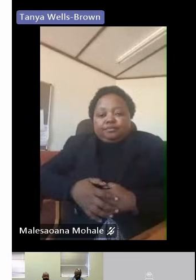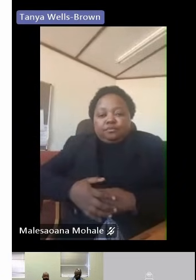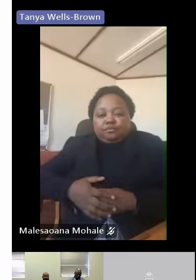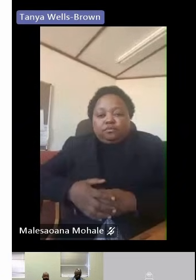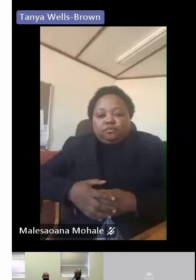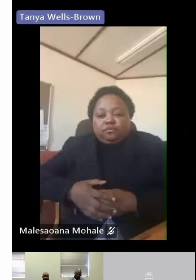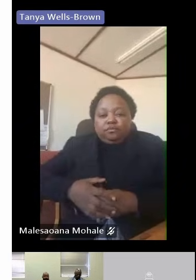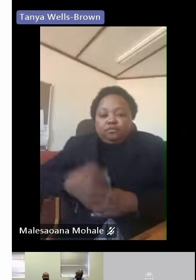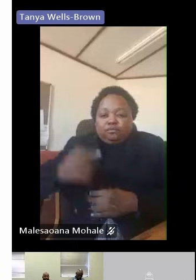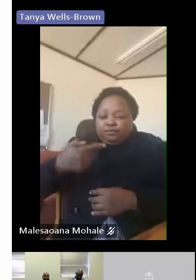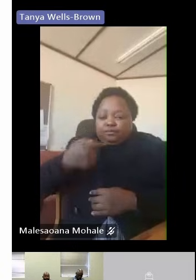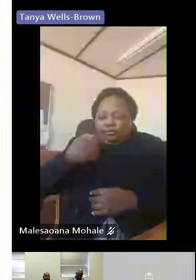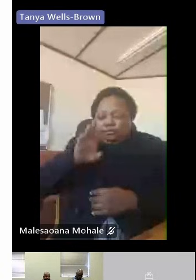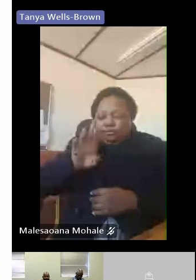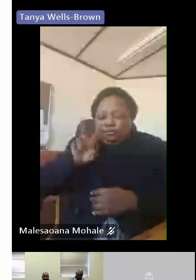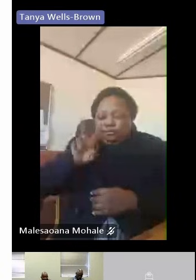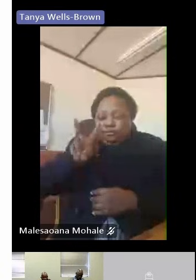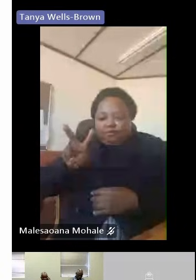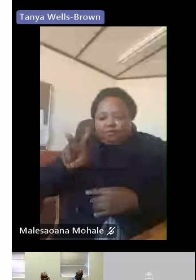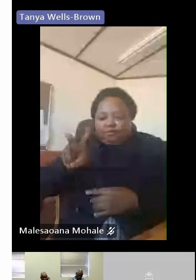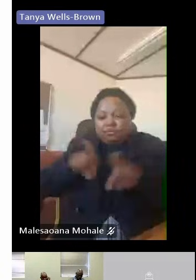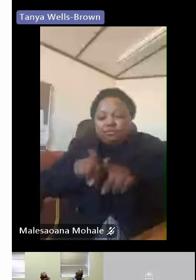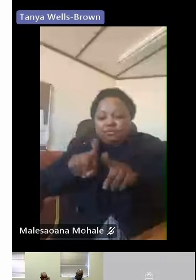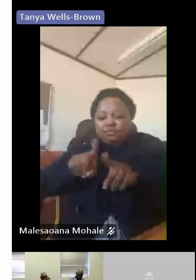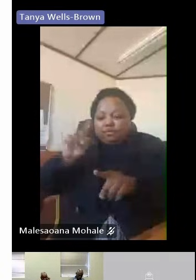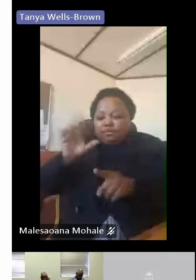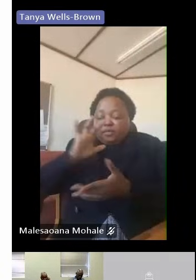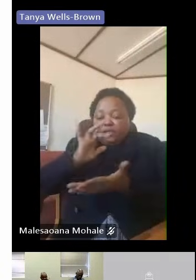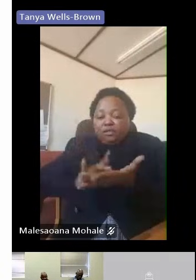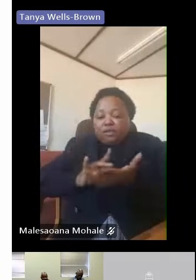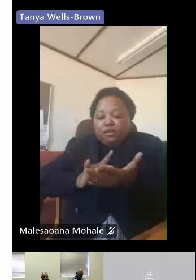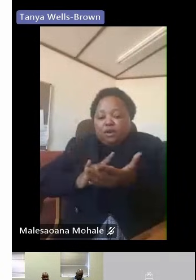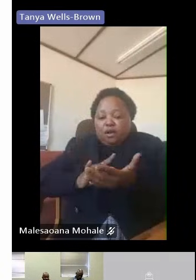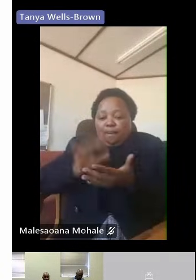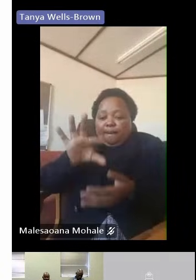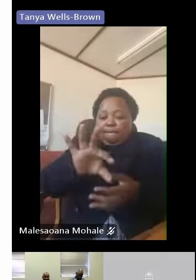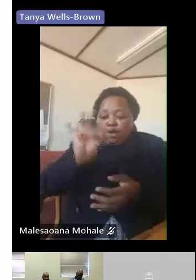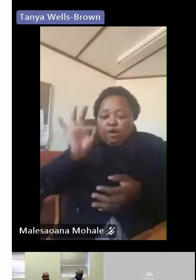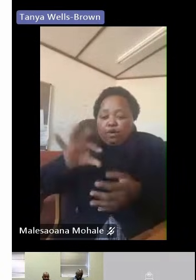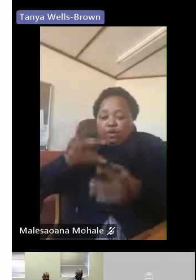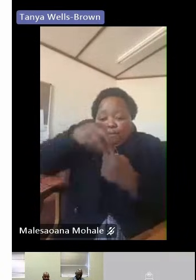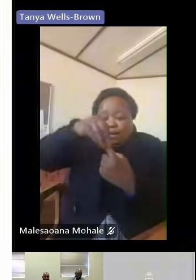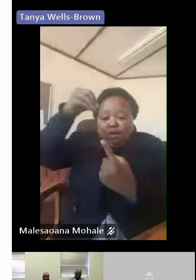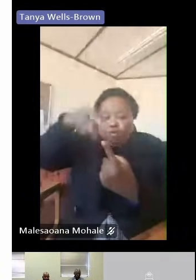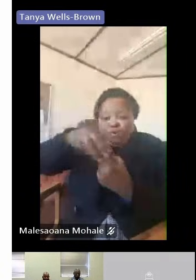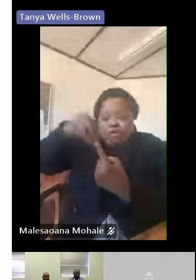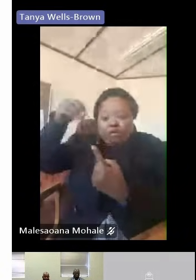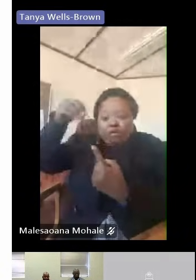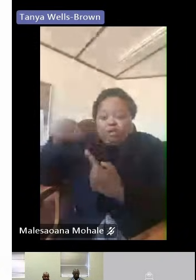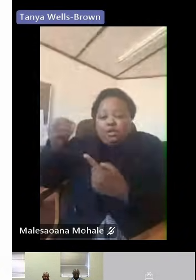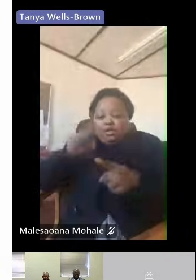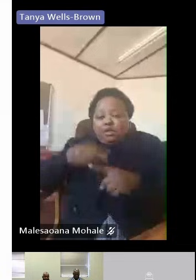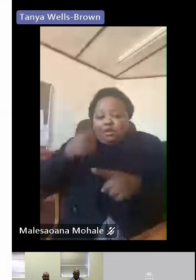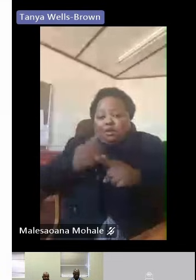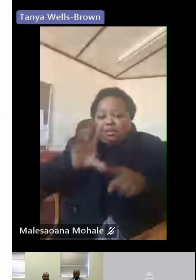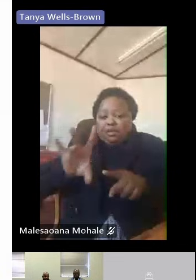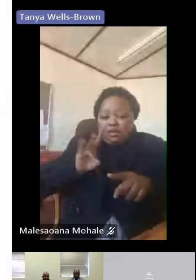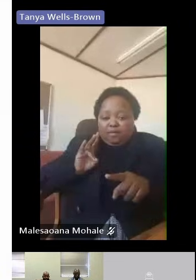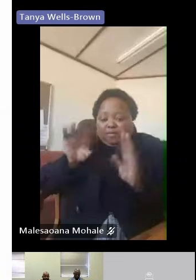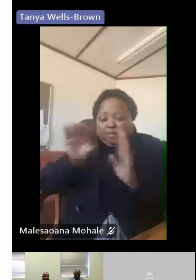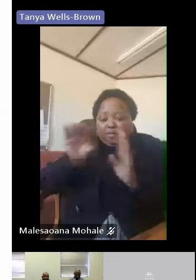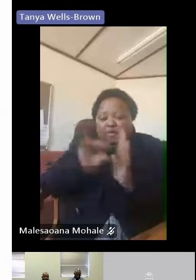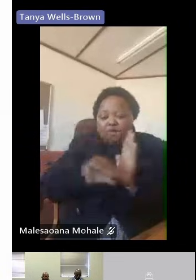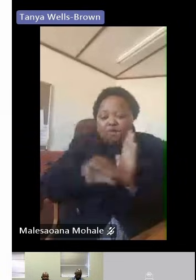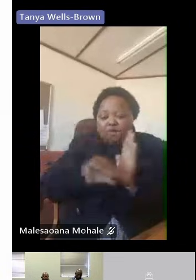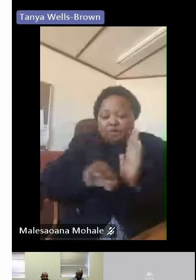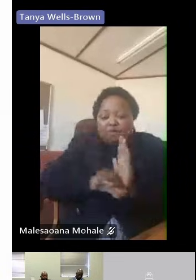GBV is sidelined by sector priorities. It's routinely subsumed within HIV programs and architectures, which was